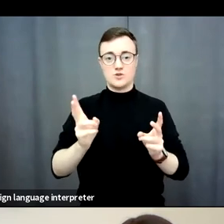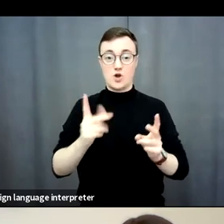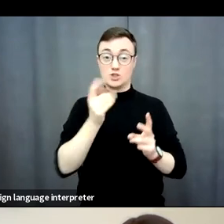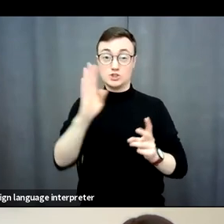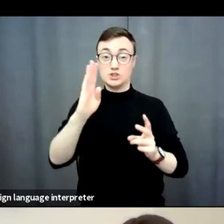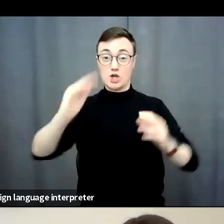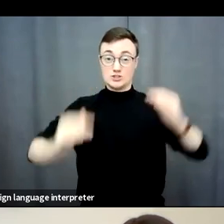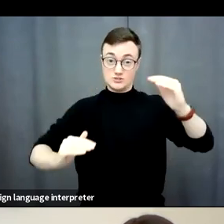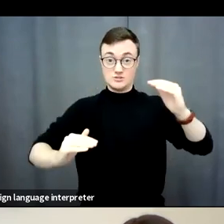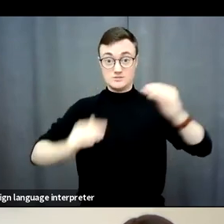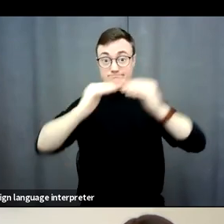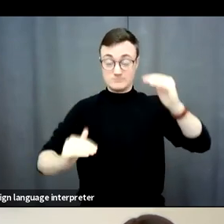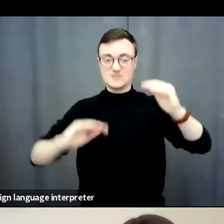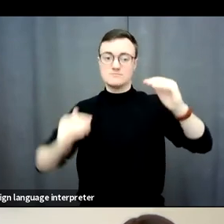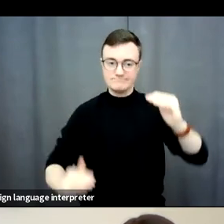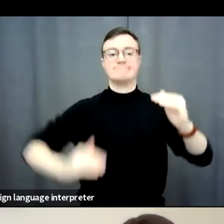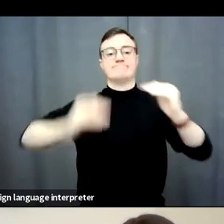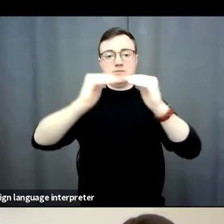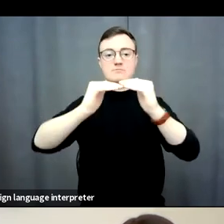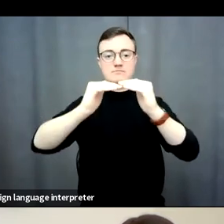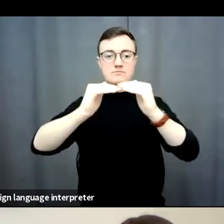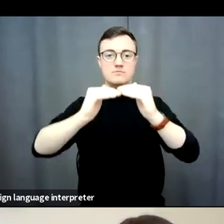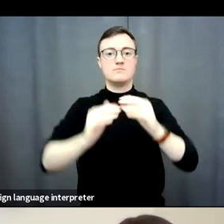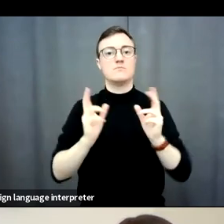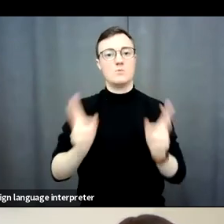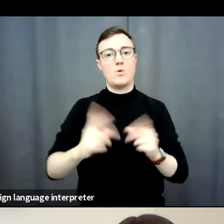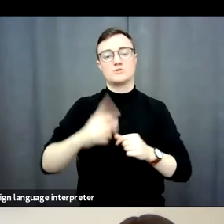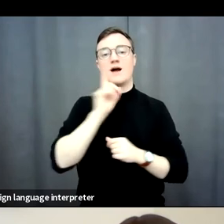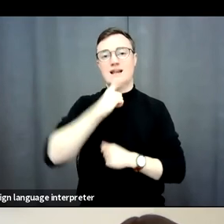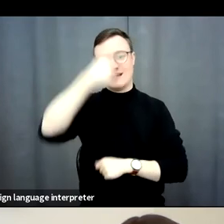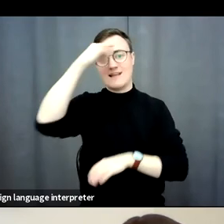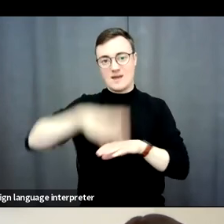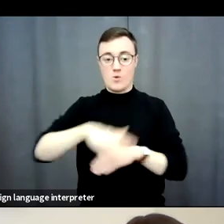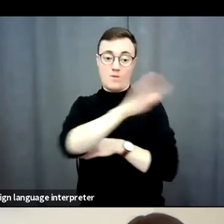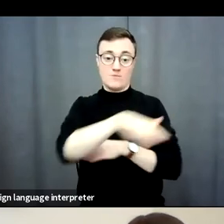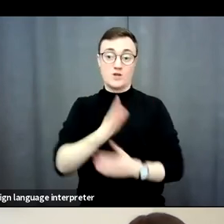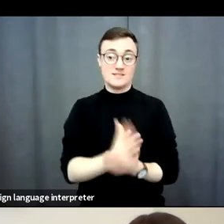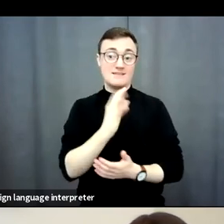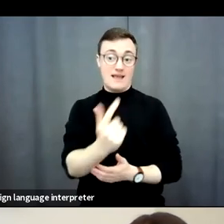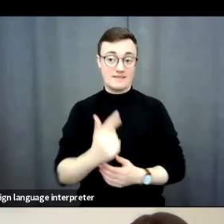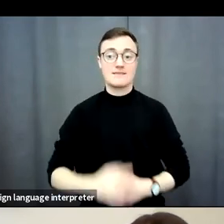equality and to consider the rights of children.